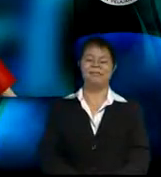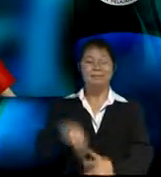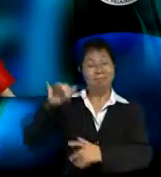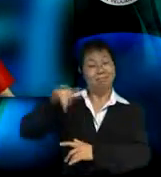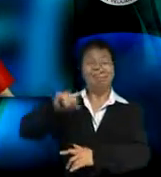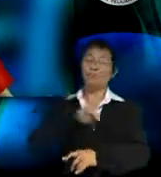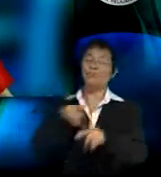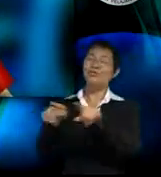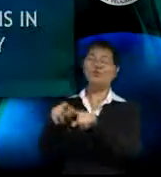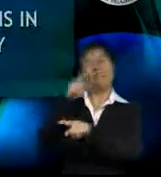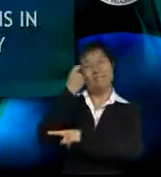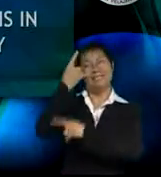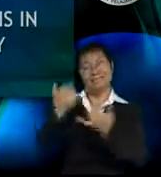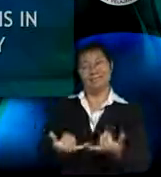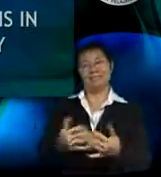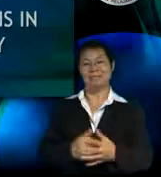Yes, me too.